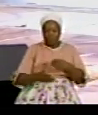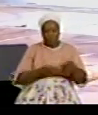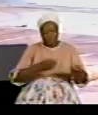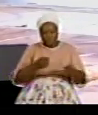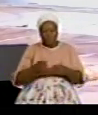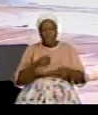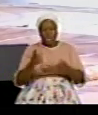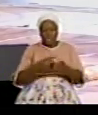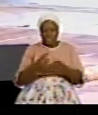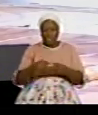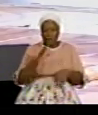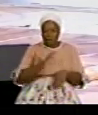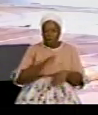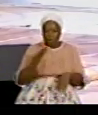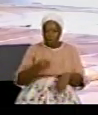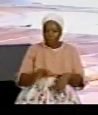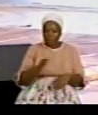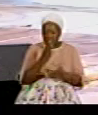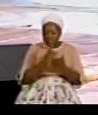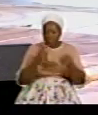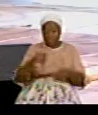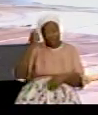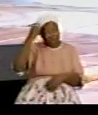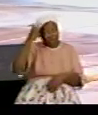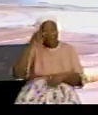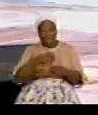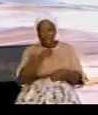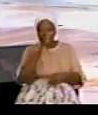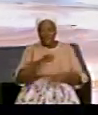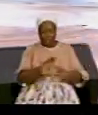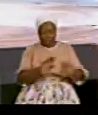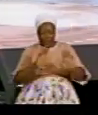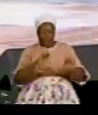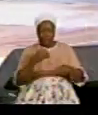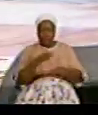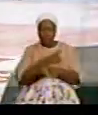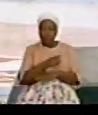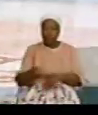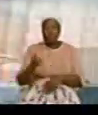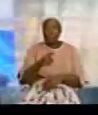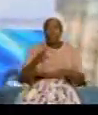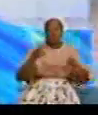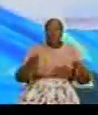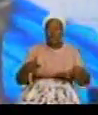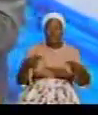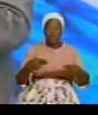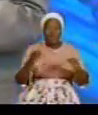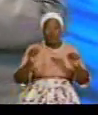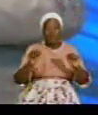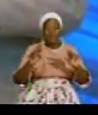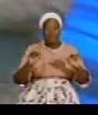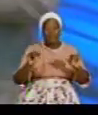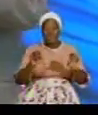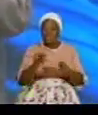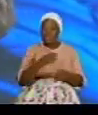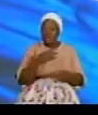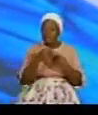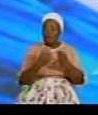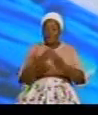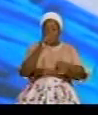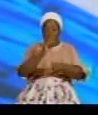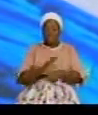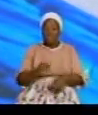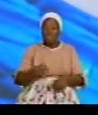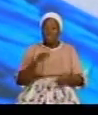control on somebody's mind, and being afraid of those Pharisees, traditionalists, can